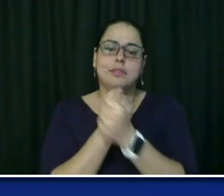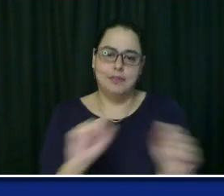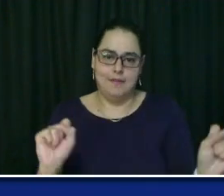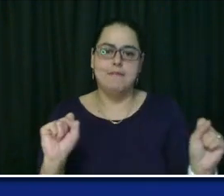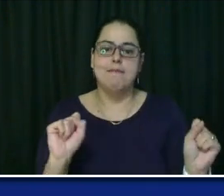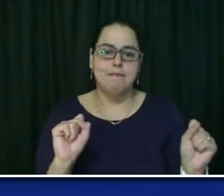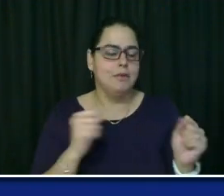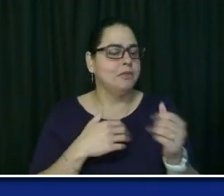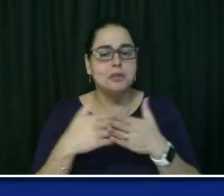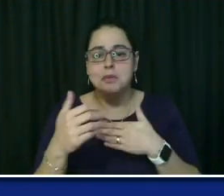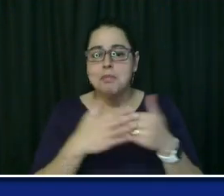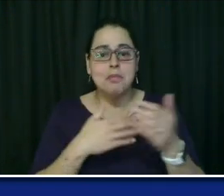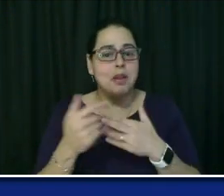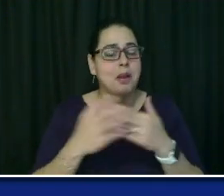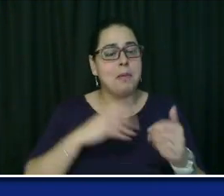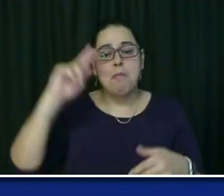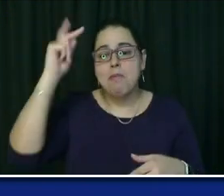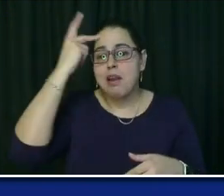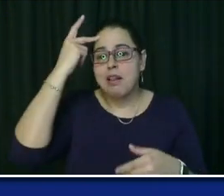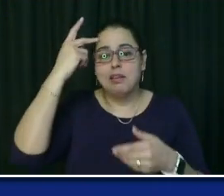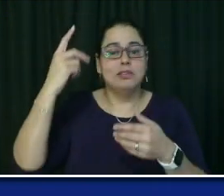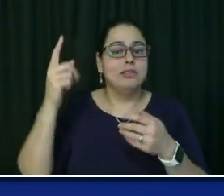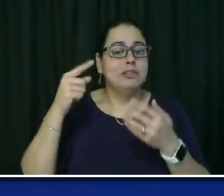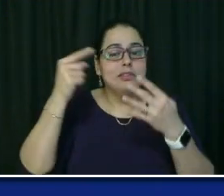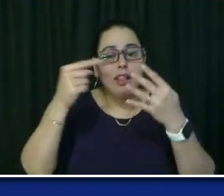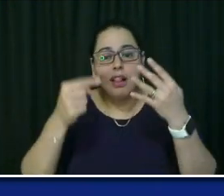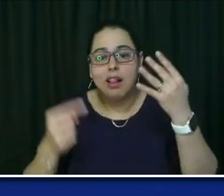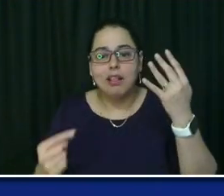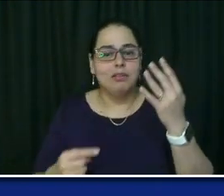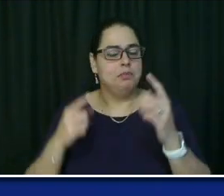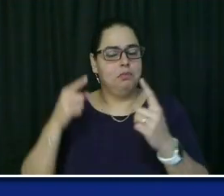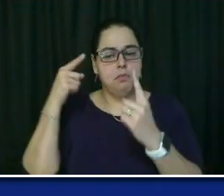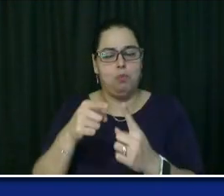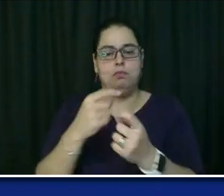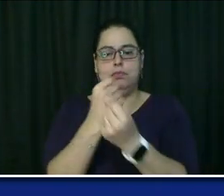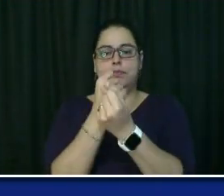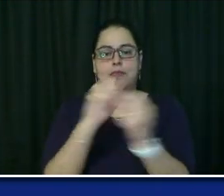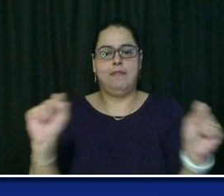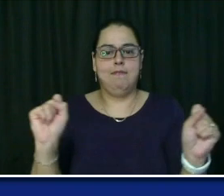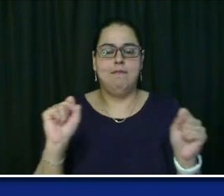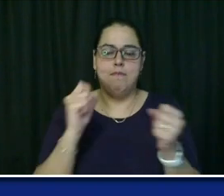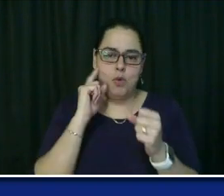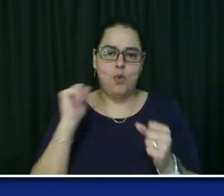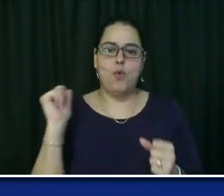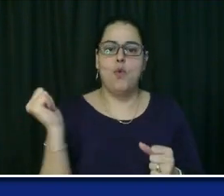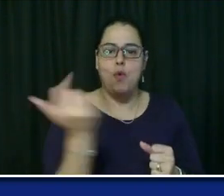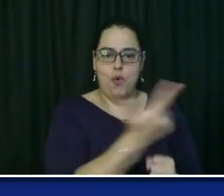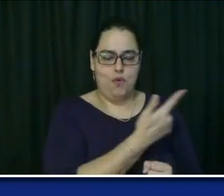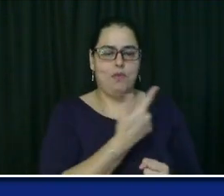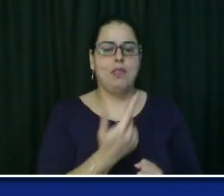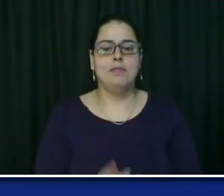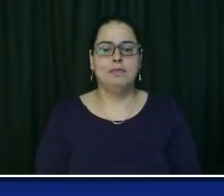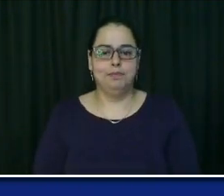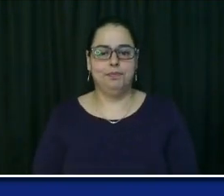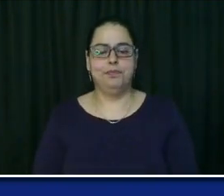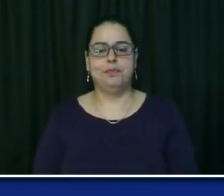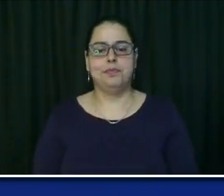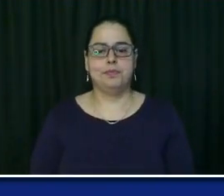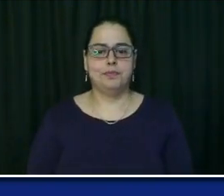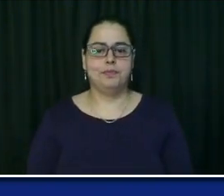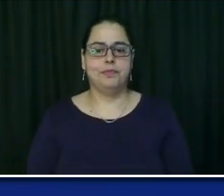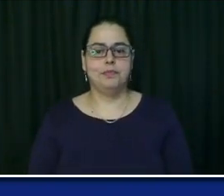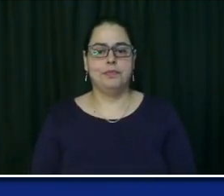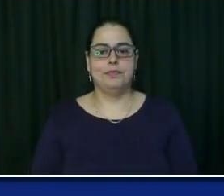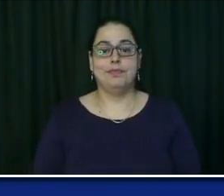chat a little bit about Elmsford. He is a longtime mayor. He has been elected and reelected by his village in, 2-year